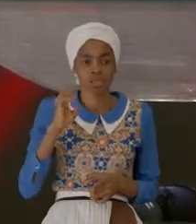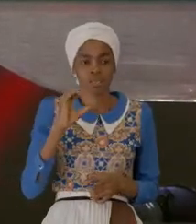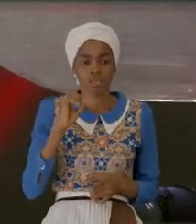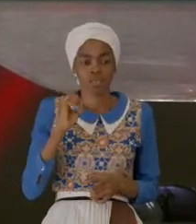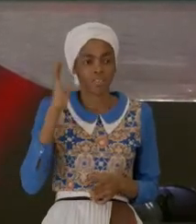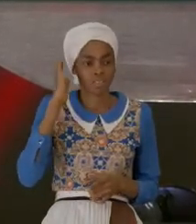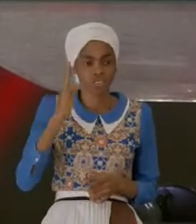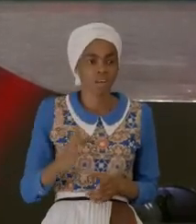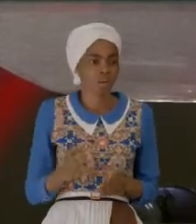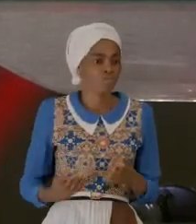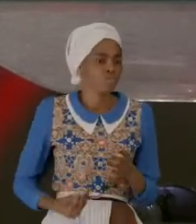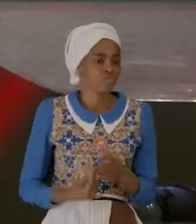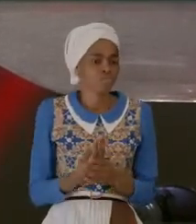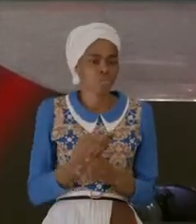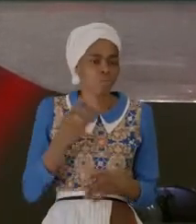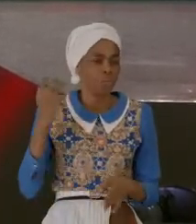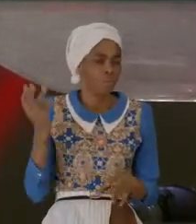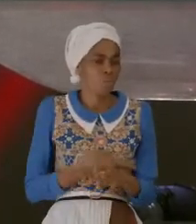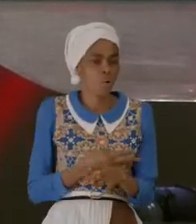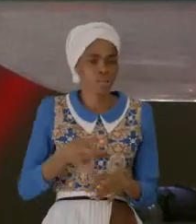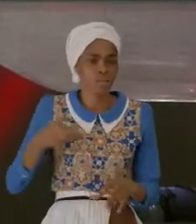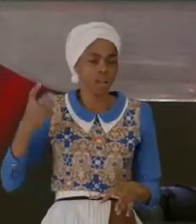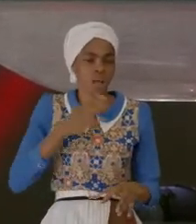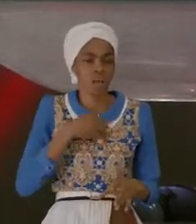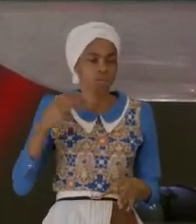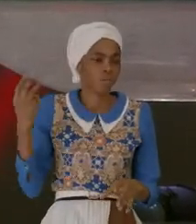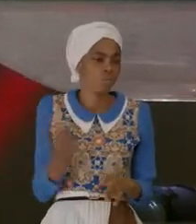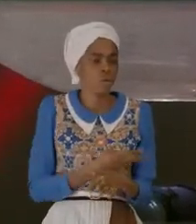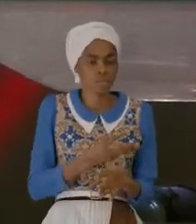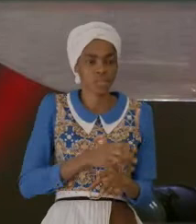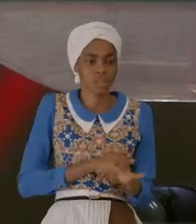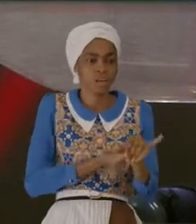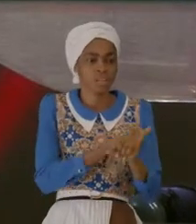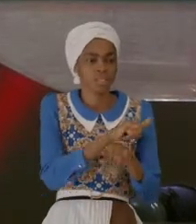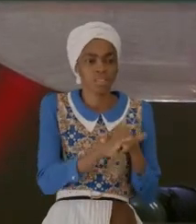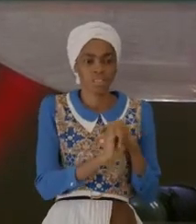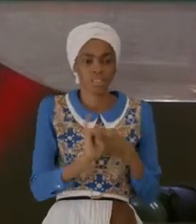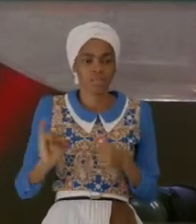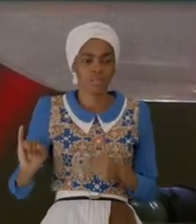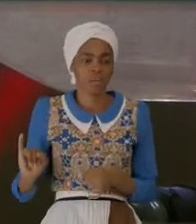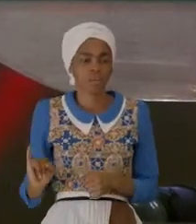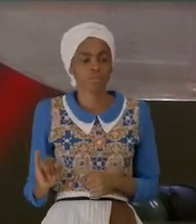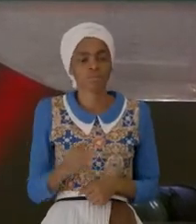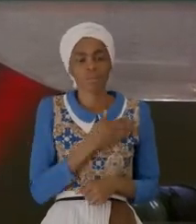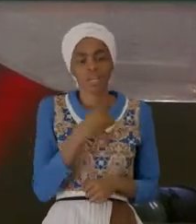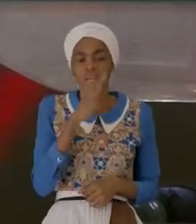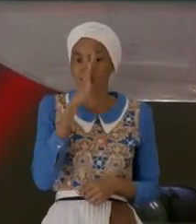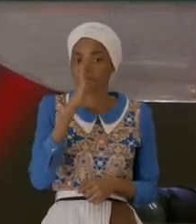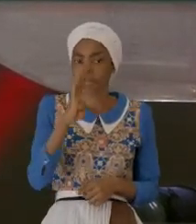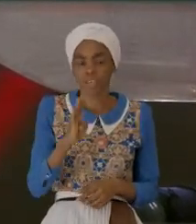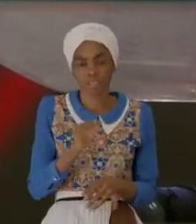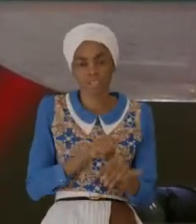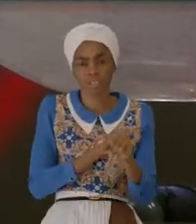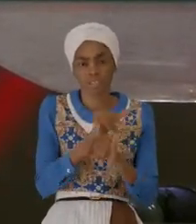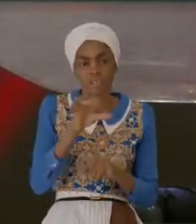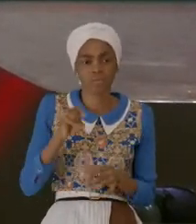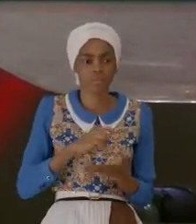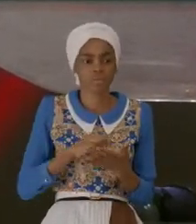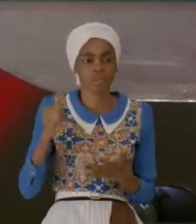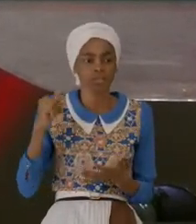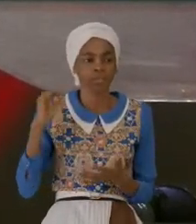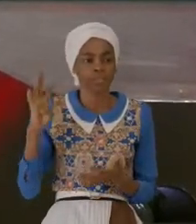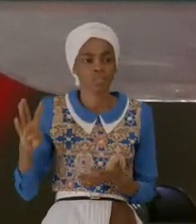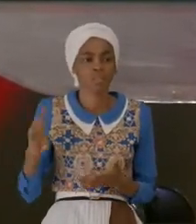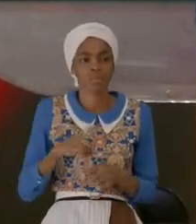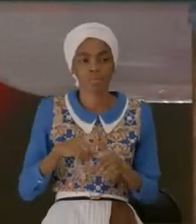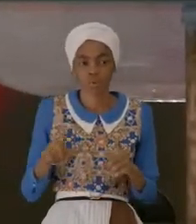shall walks Wars and walls deceiving and being deceived in verse 14